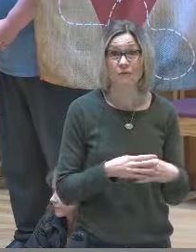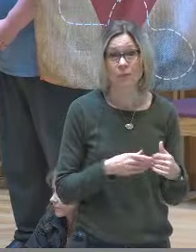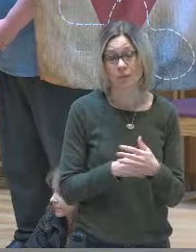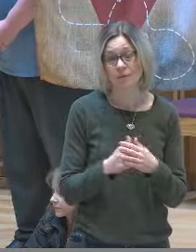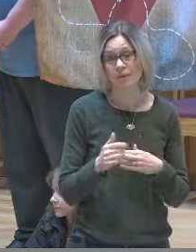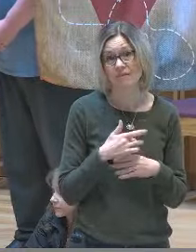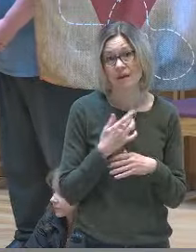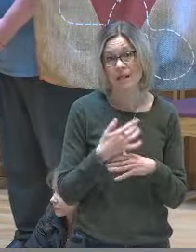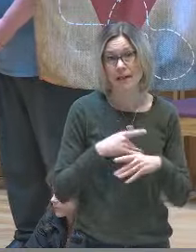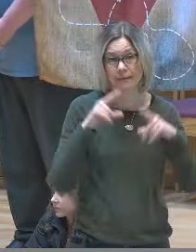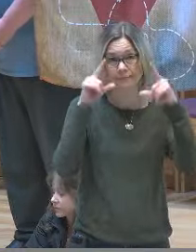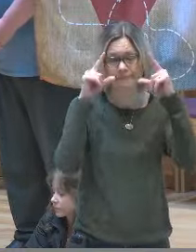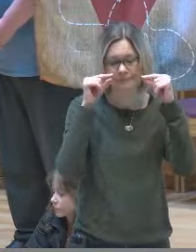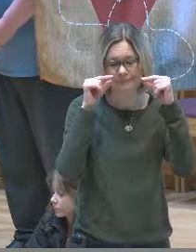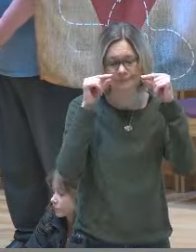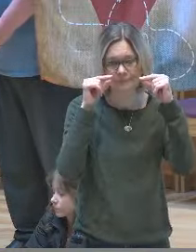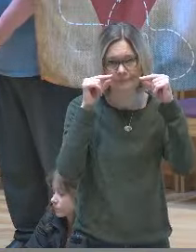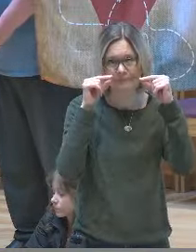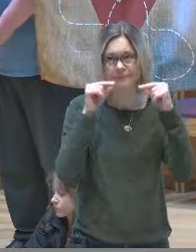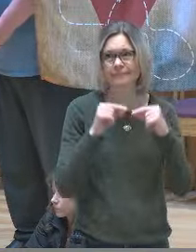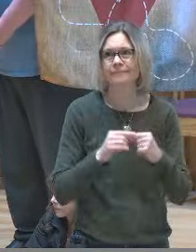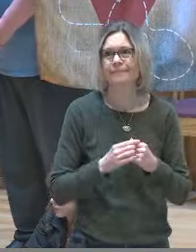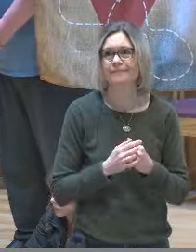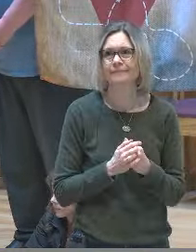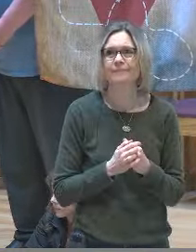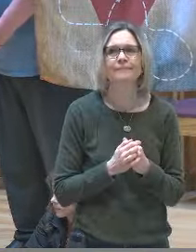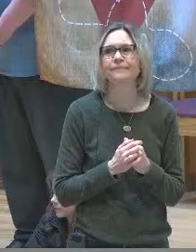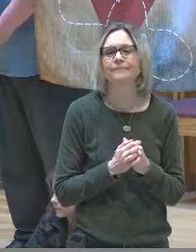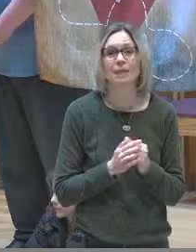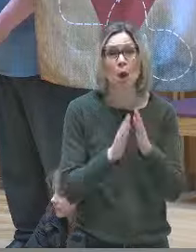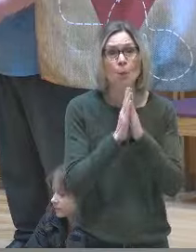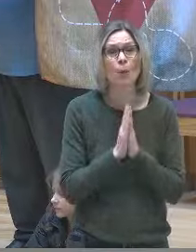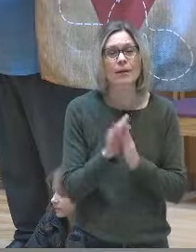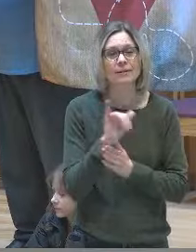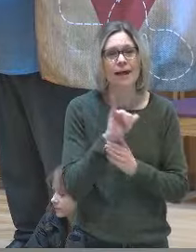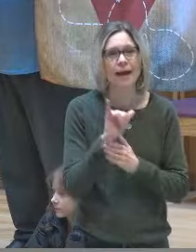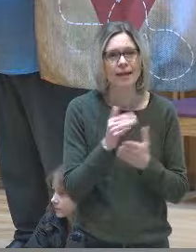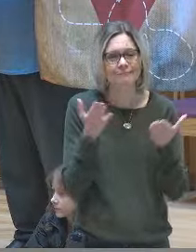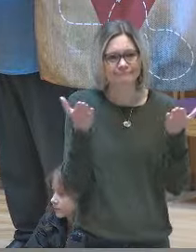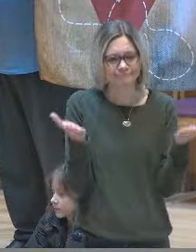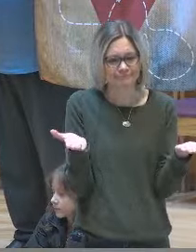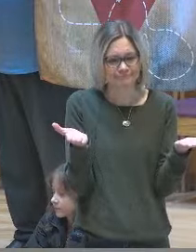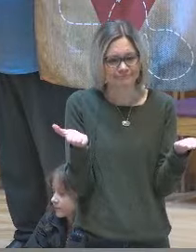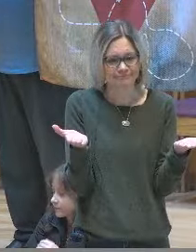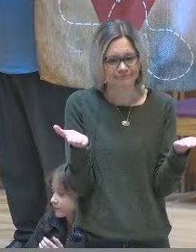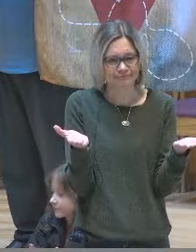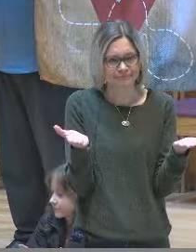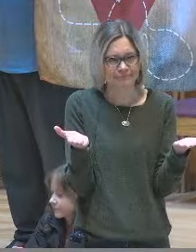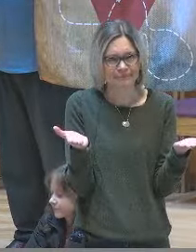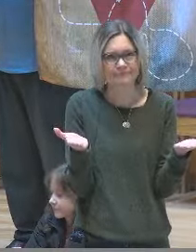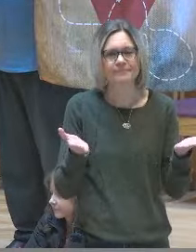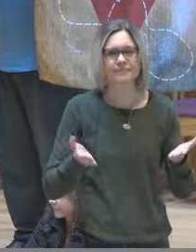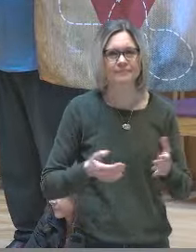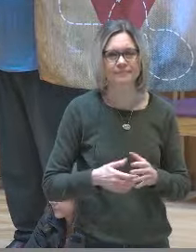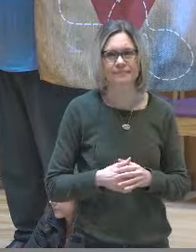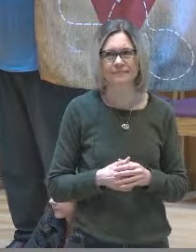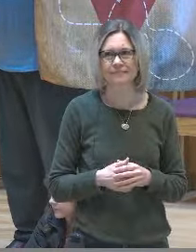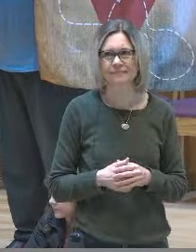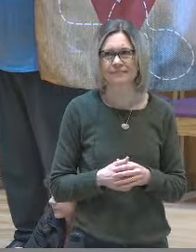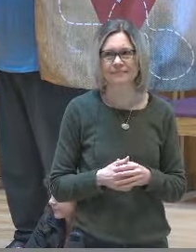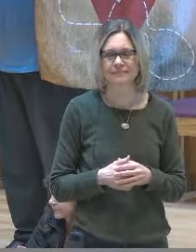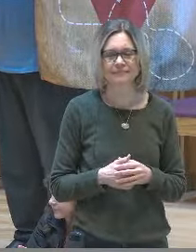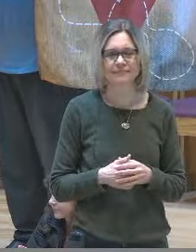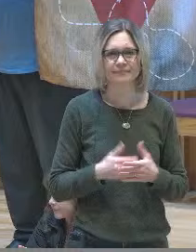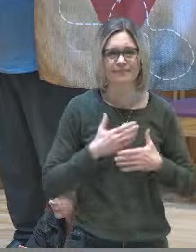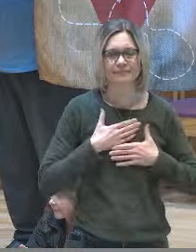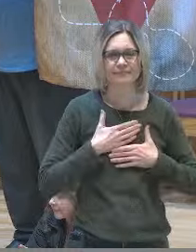eyes. Put your prayers up in like a receiving gesture, right? Your palms are facing up towards the sky. And we're gonna take a